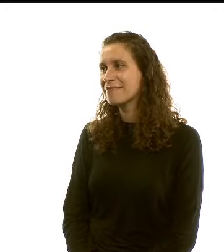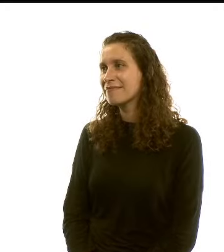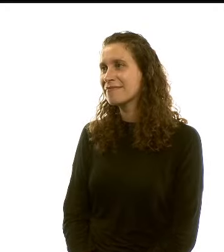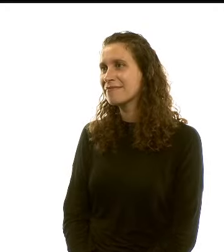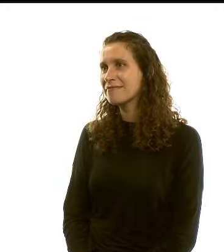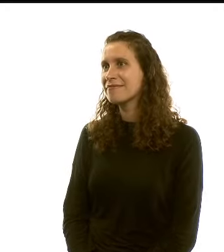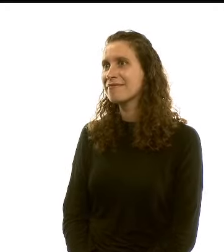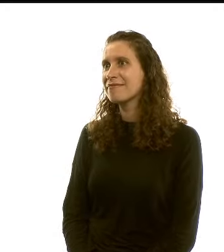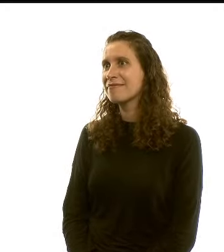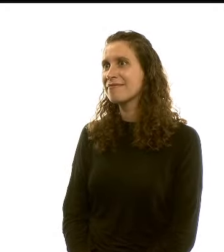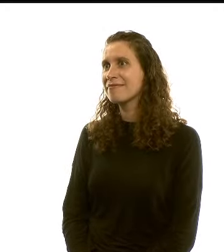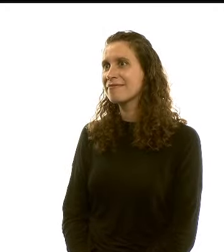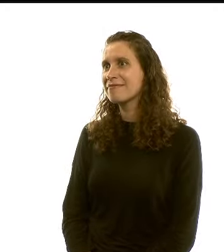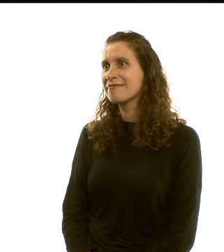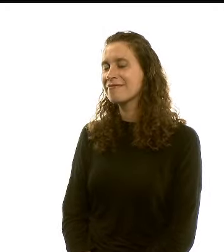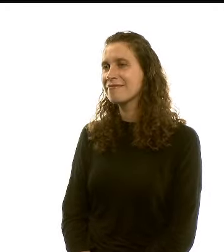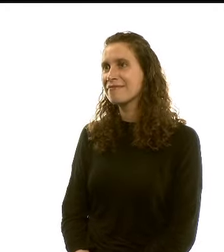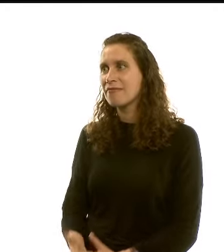Oh. Look at